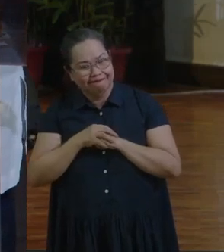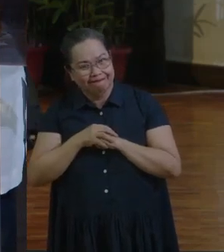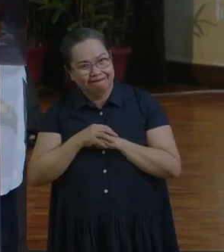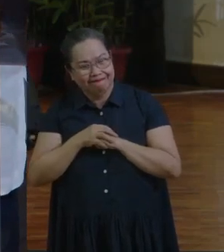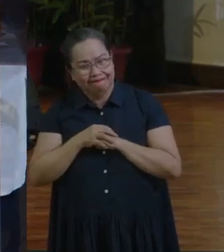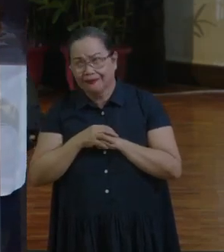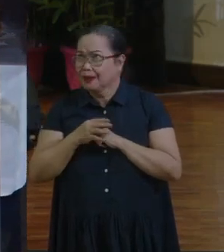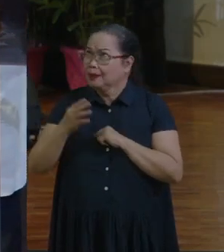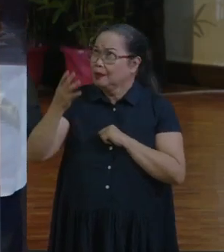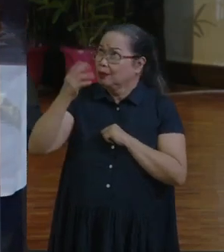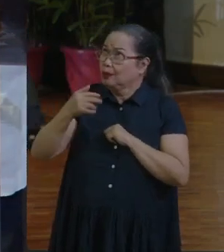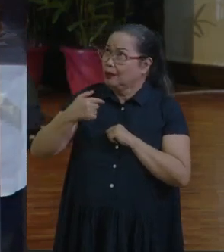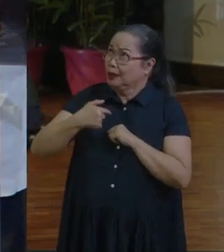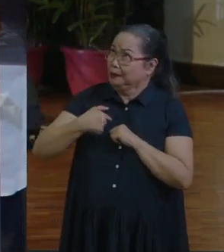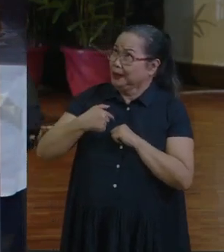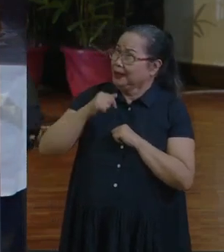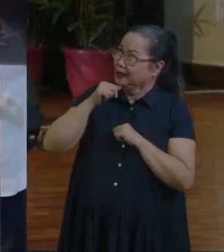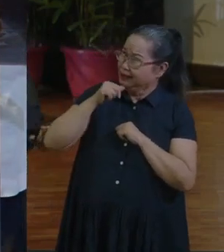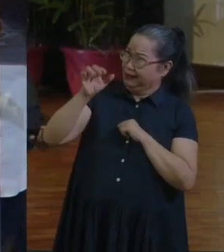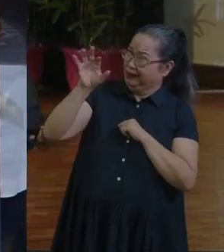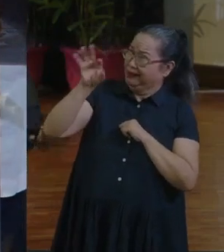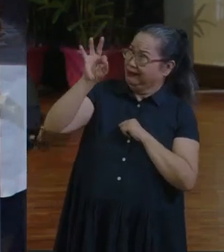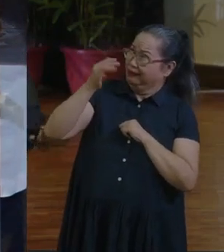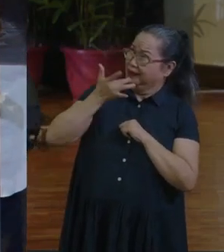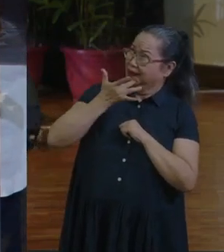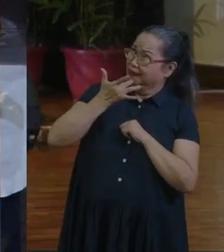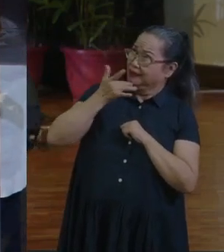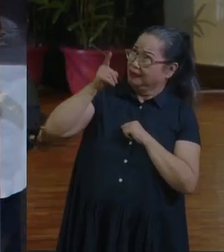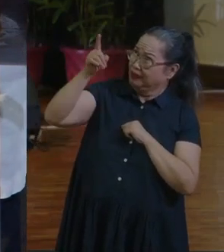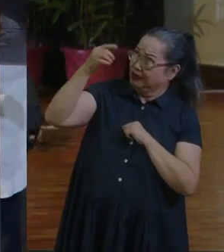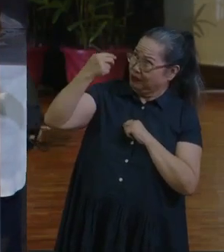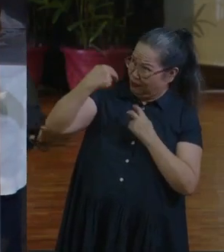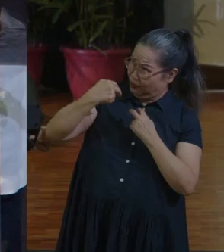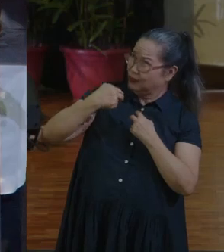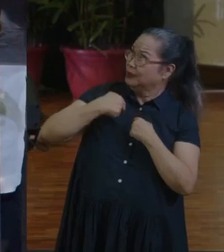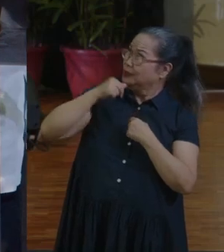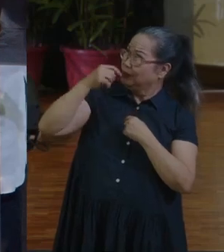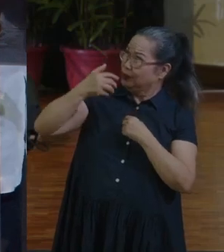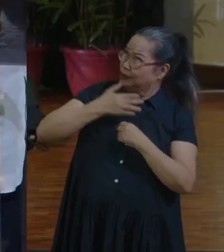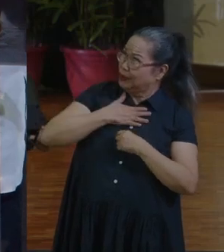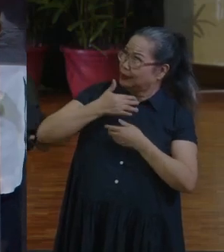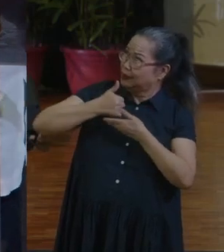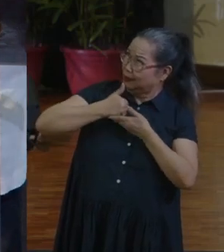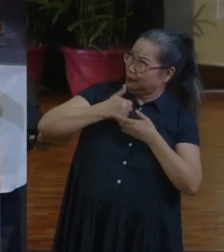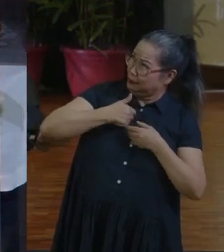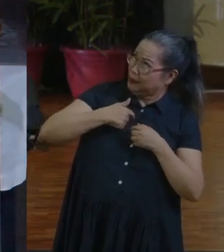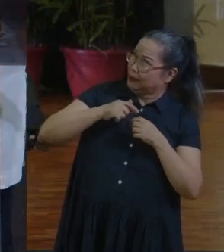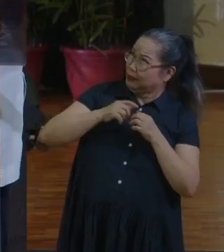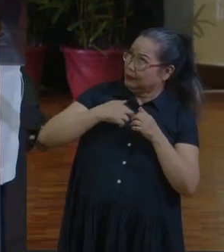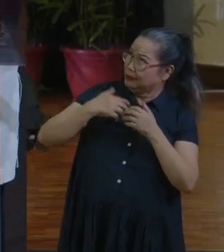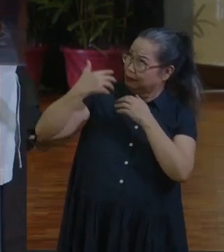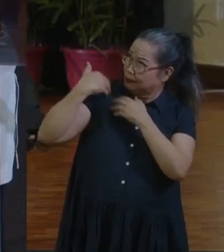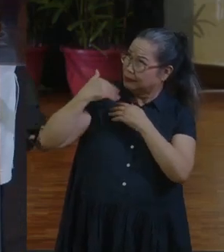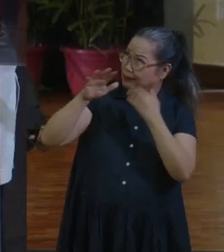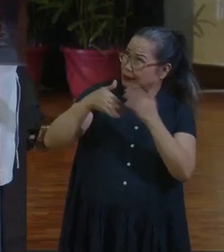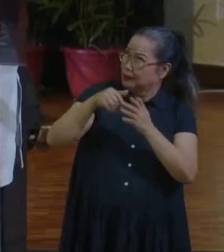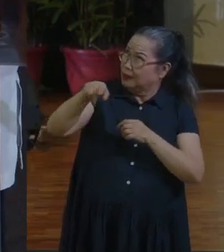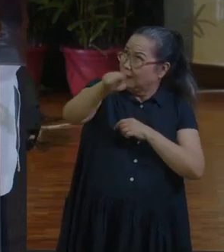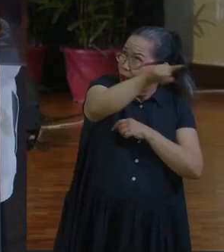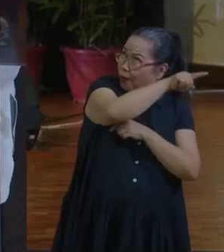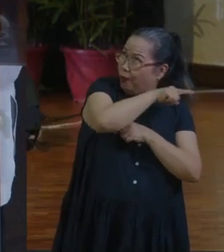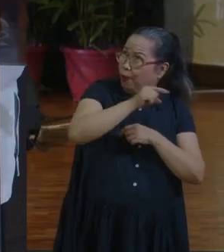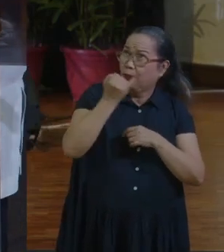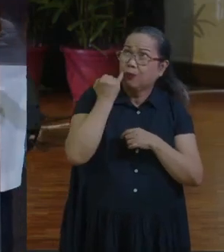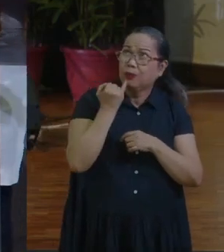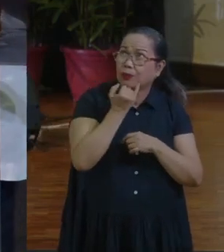"And why have I not found favor in your sight, that you lay the burden of all these people